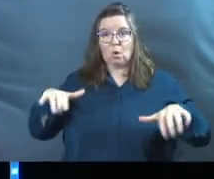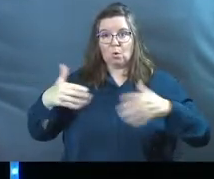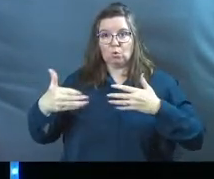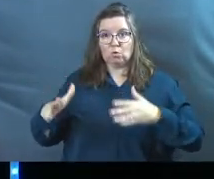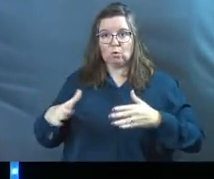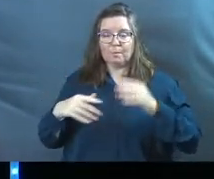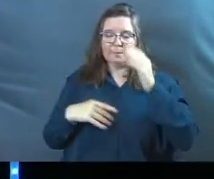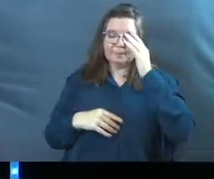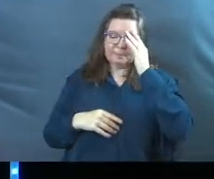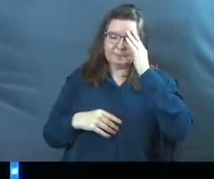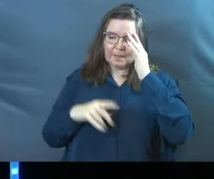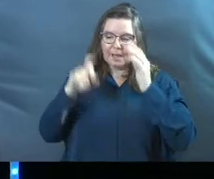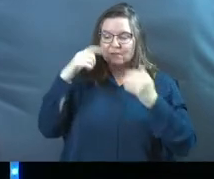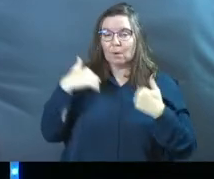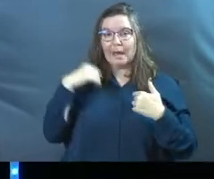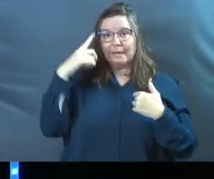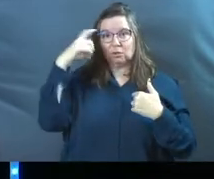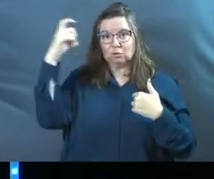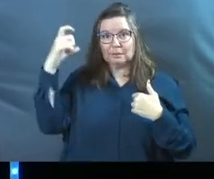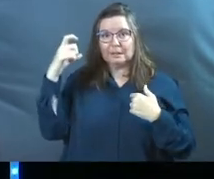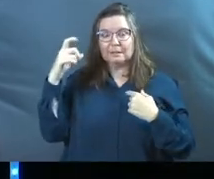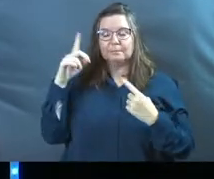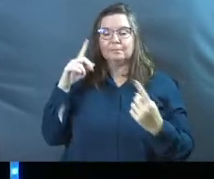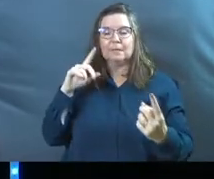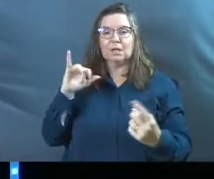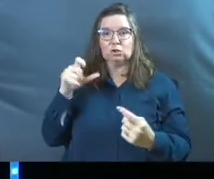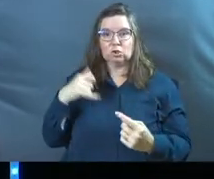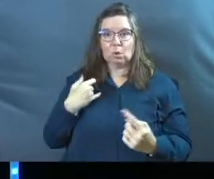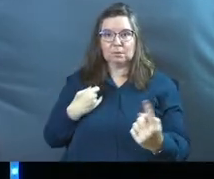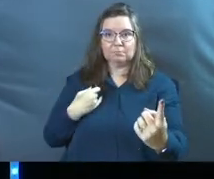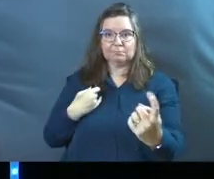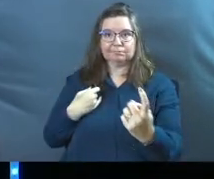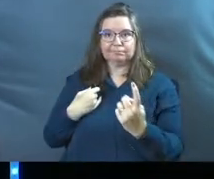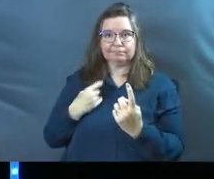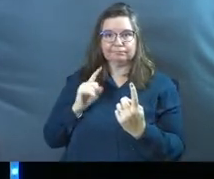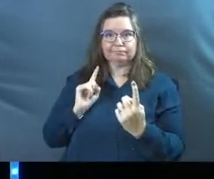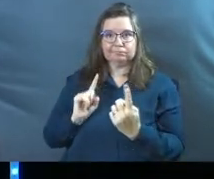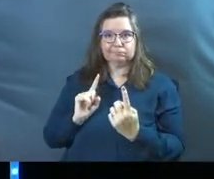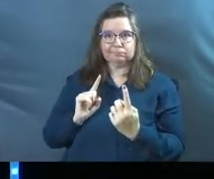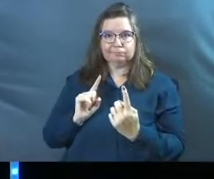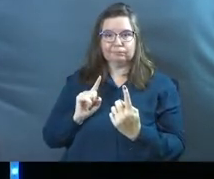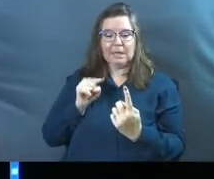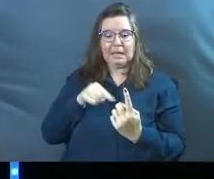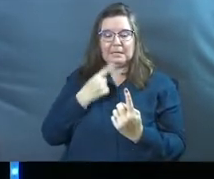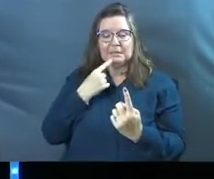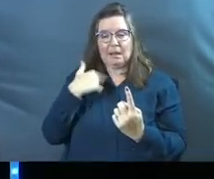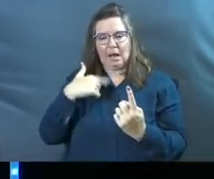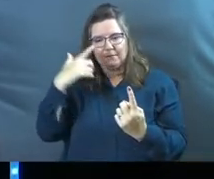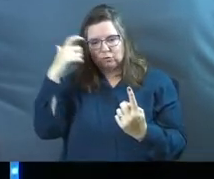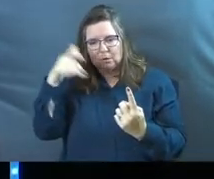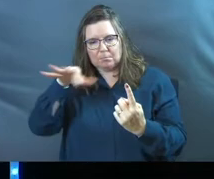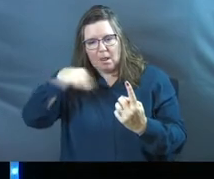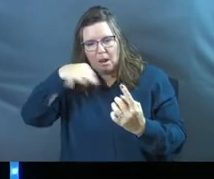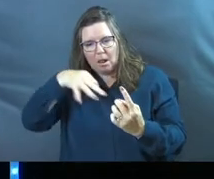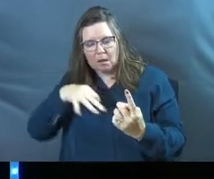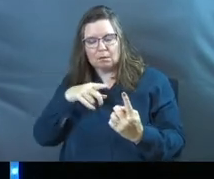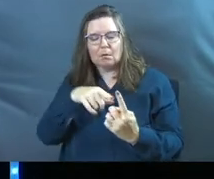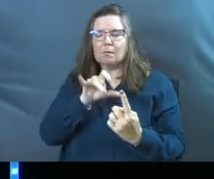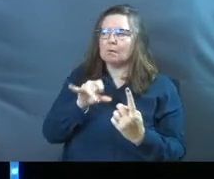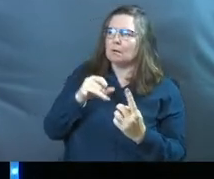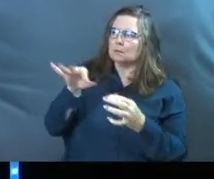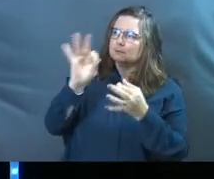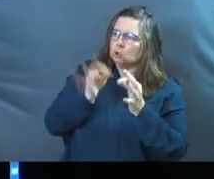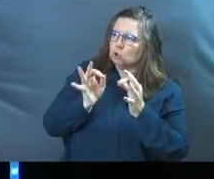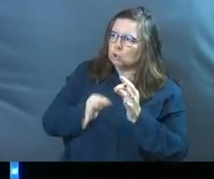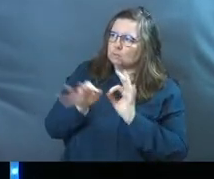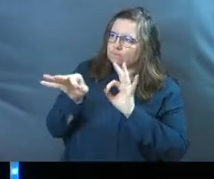dream, if you remember, and he interprets the dream. And the dream is going to mean that there's 7 years where Egypt is going to have lots and lots of food, lots of